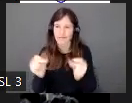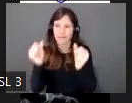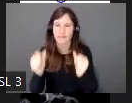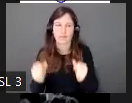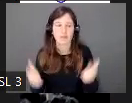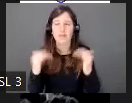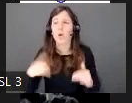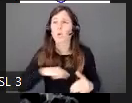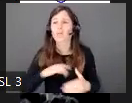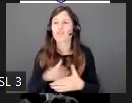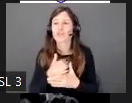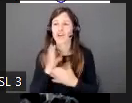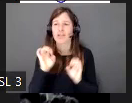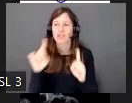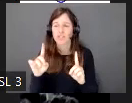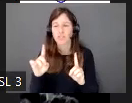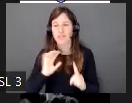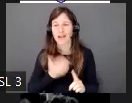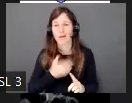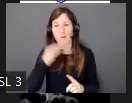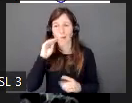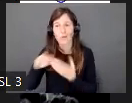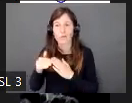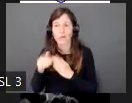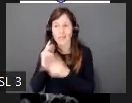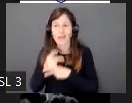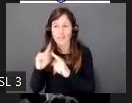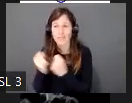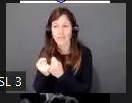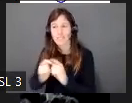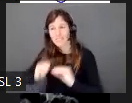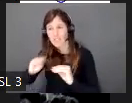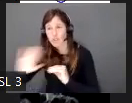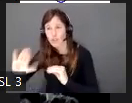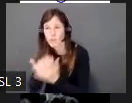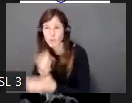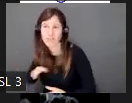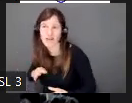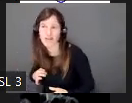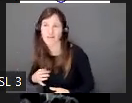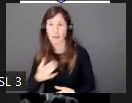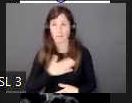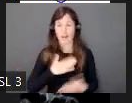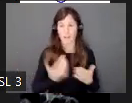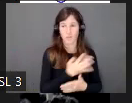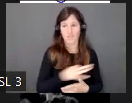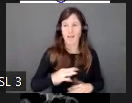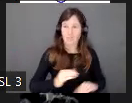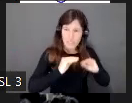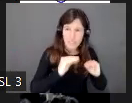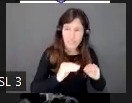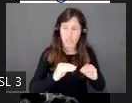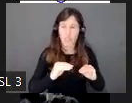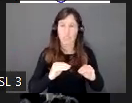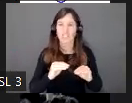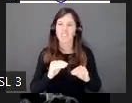home community care partner trains her people on intake. I train our people on intake. And some on their start, I say intake,